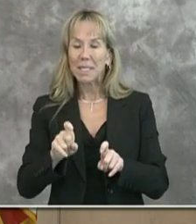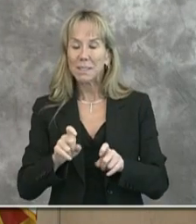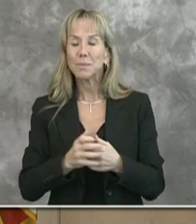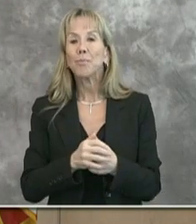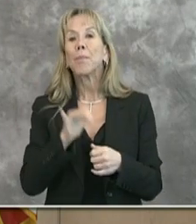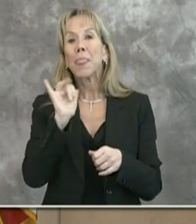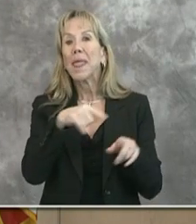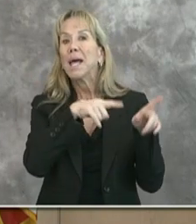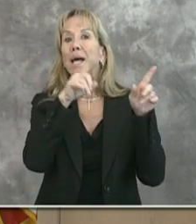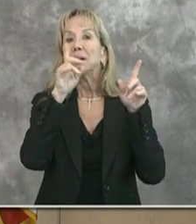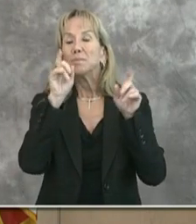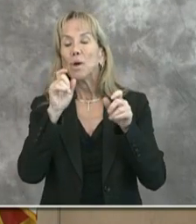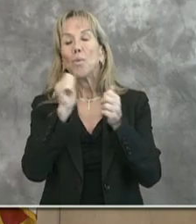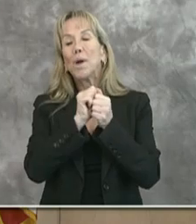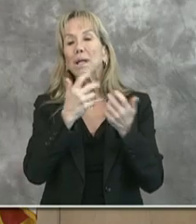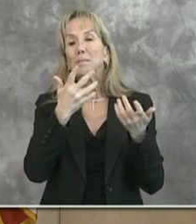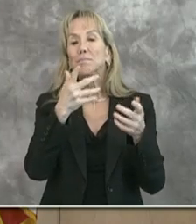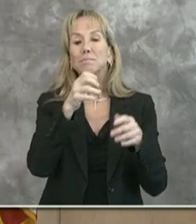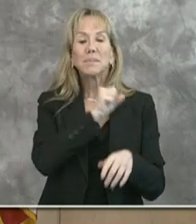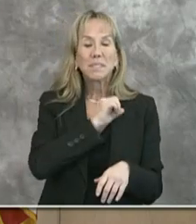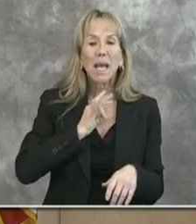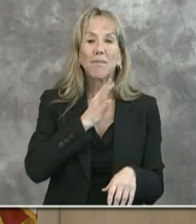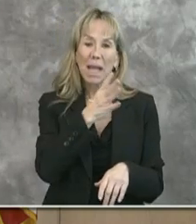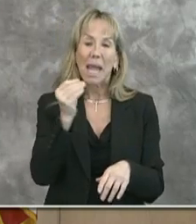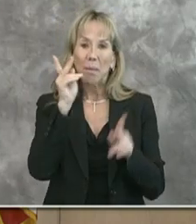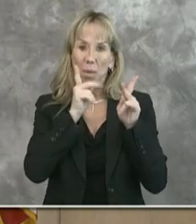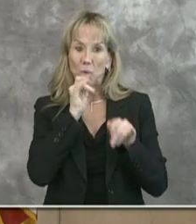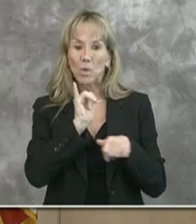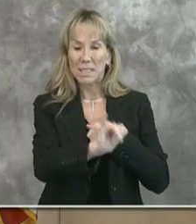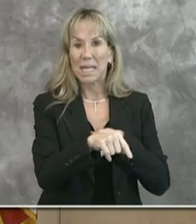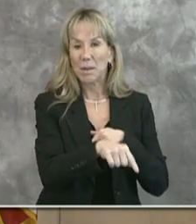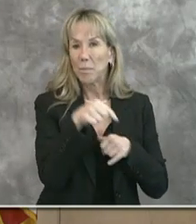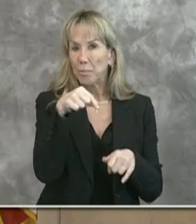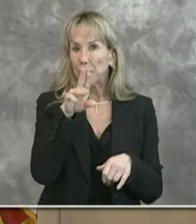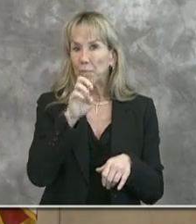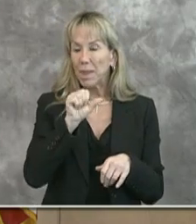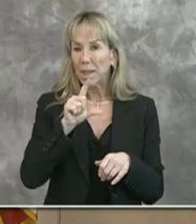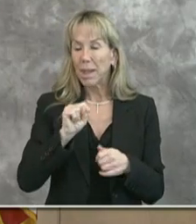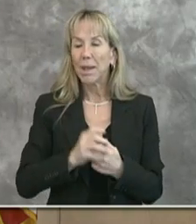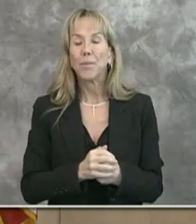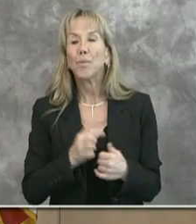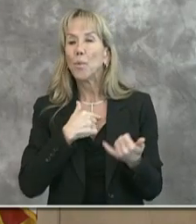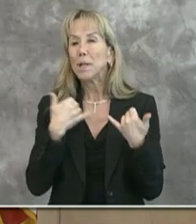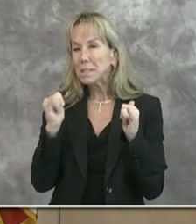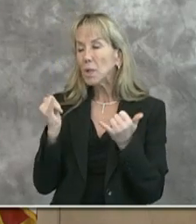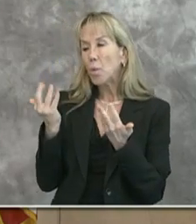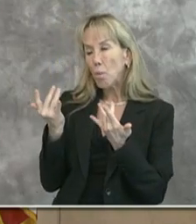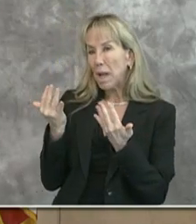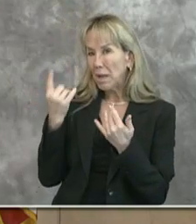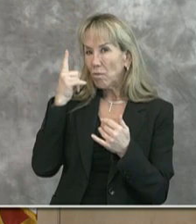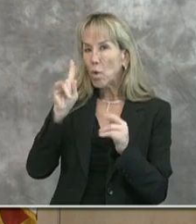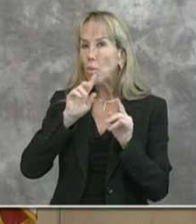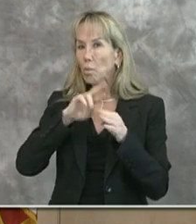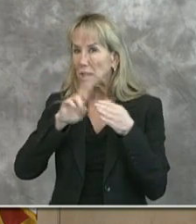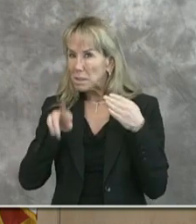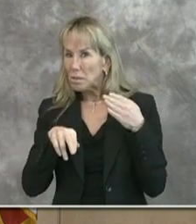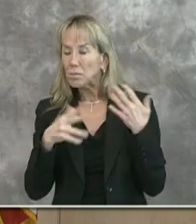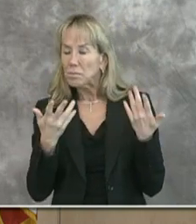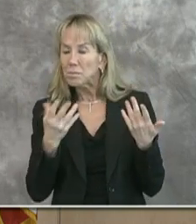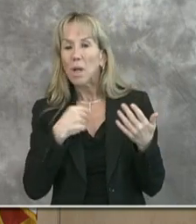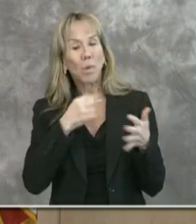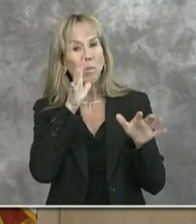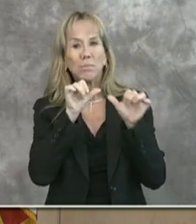in the Convention Center along with staff. 34 negative, 19 we're still waiting on the results, and we will continue to provide